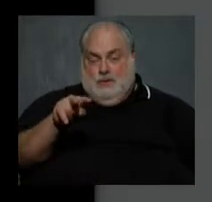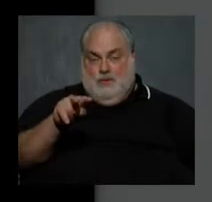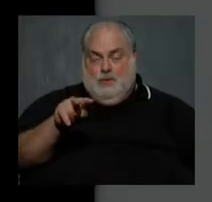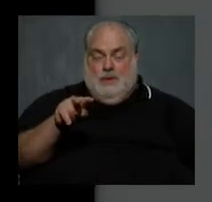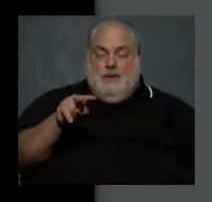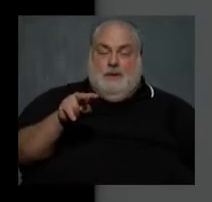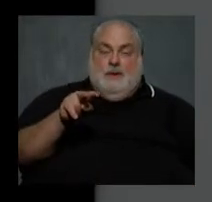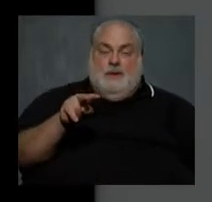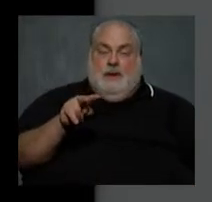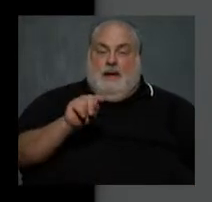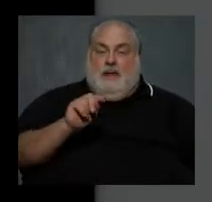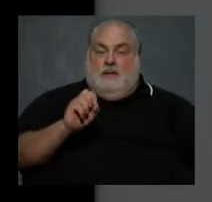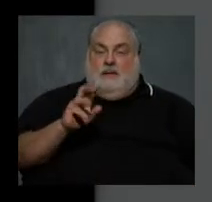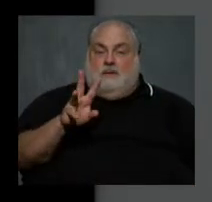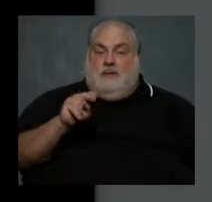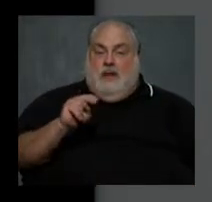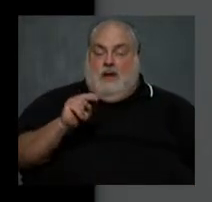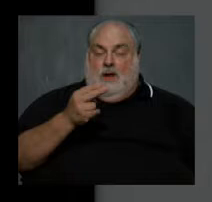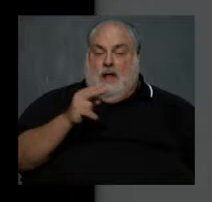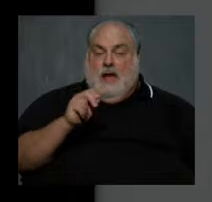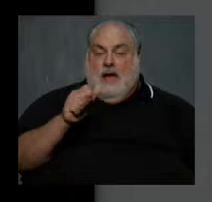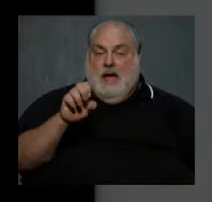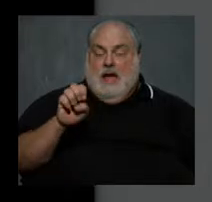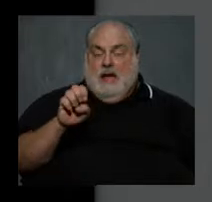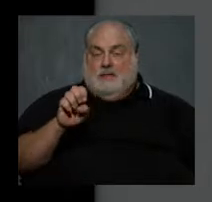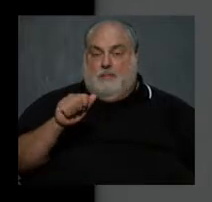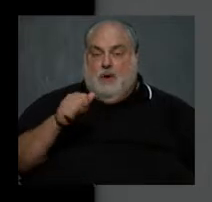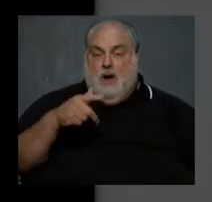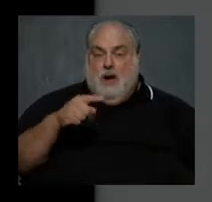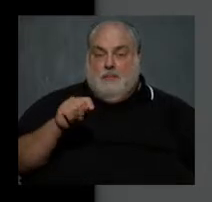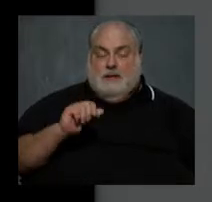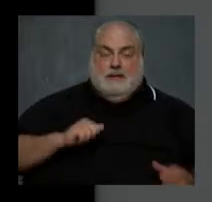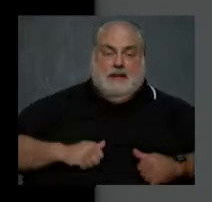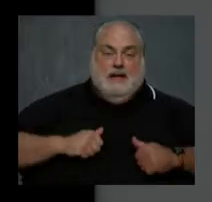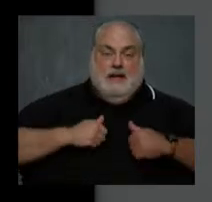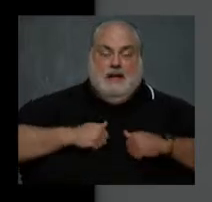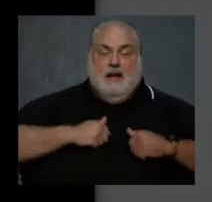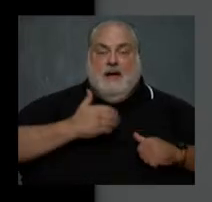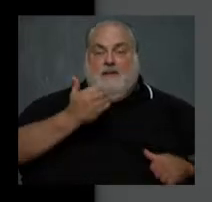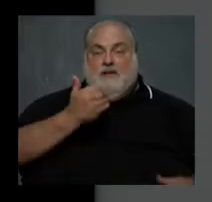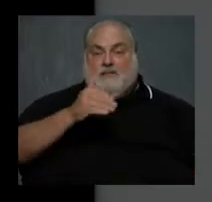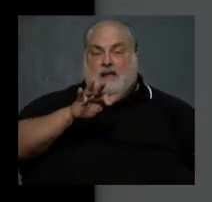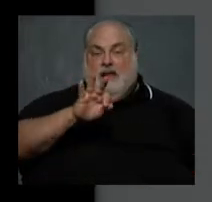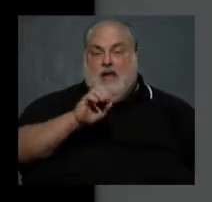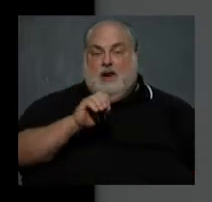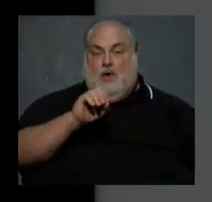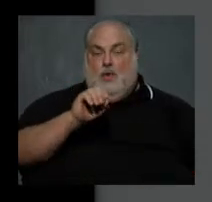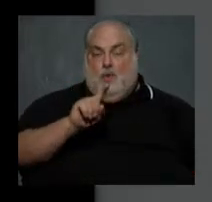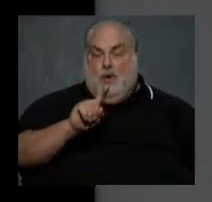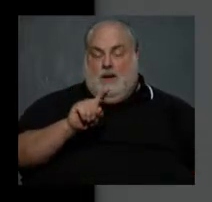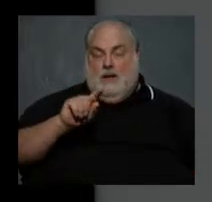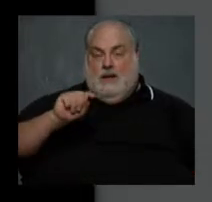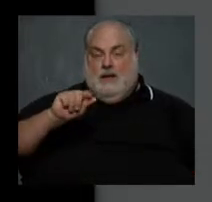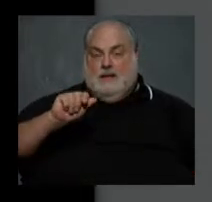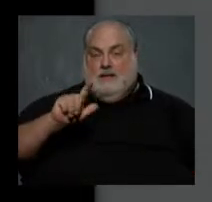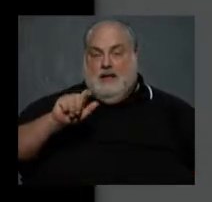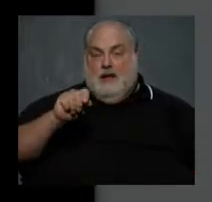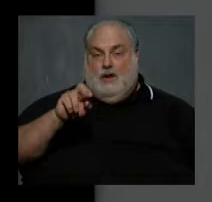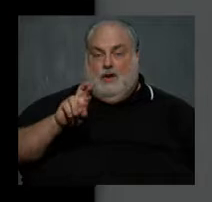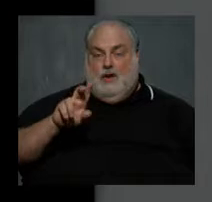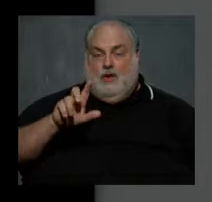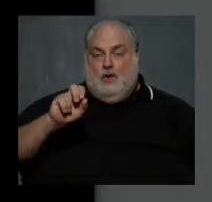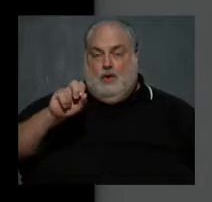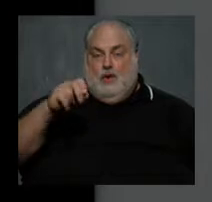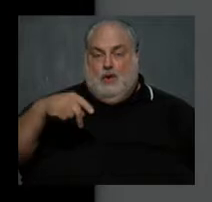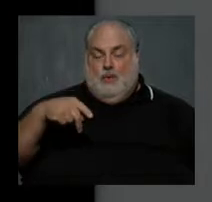Z-9322, Townhouse Apartment Short Form PDR, located at 15901 Taylor Loop Road. Staff is requesting and the applicant